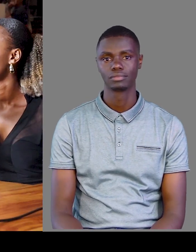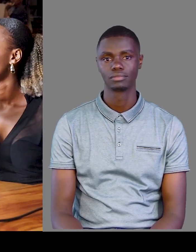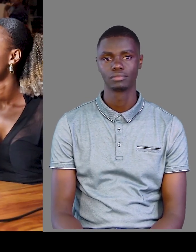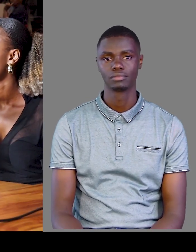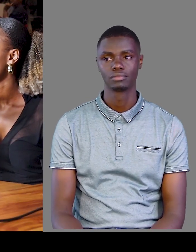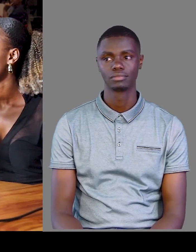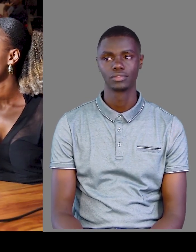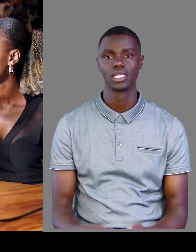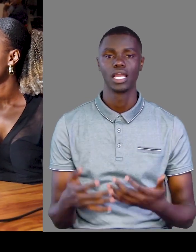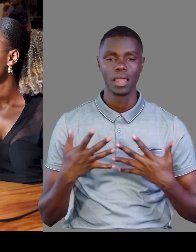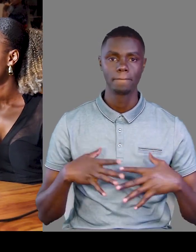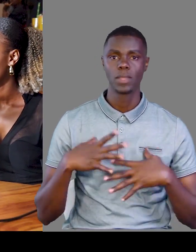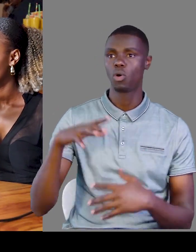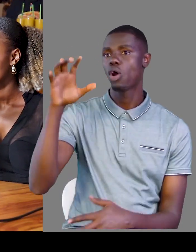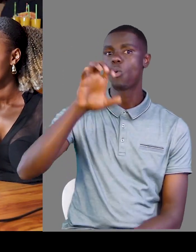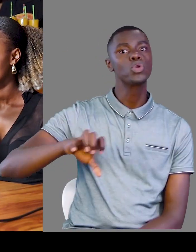one. Wasi wa Europost tukaje.